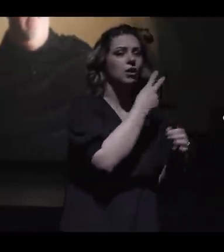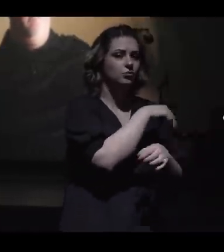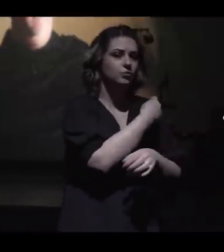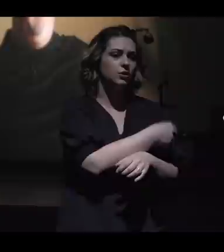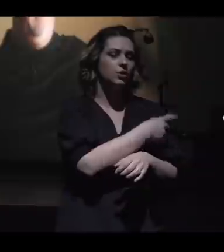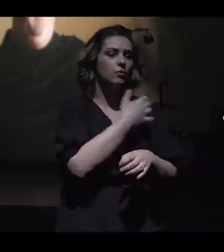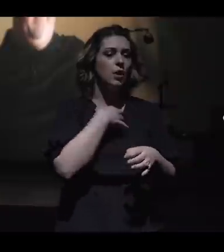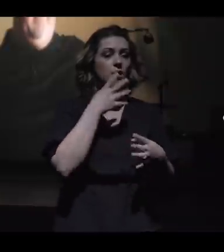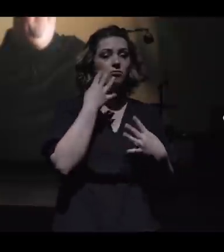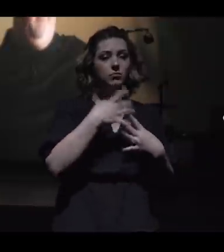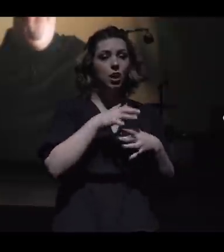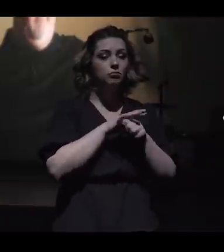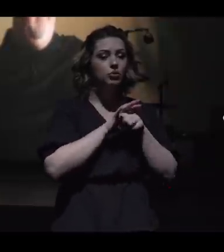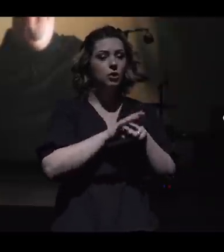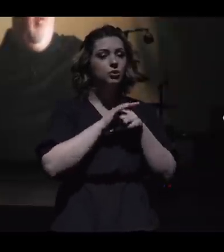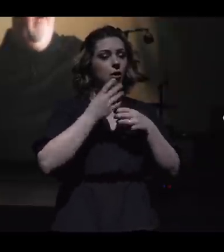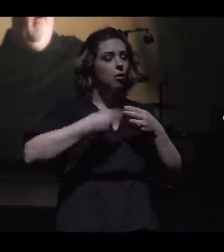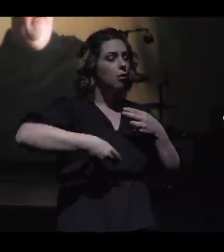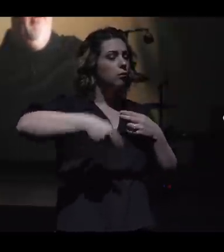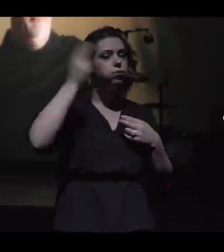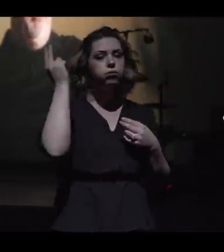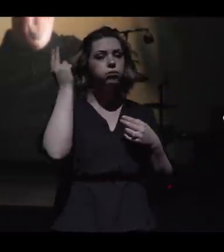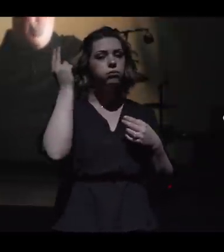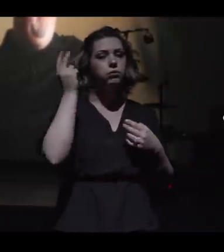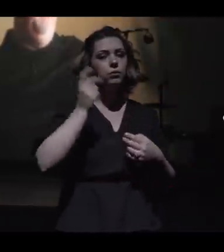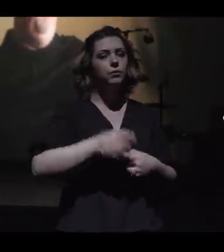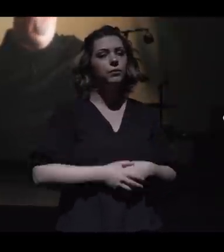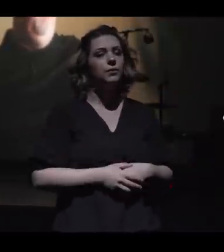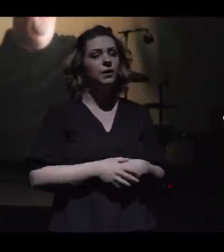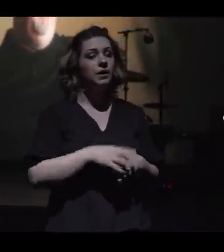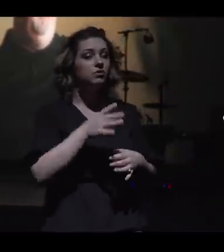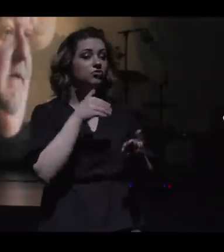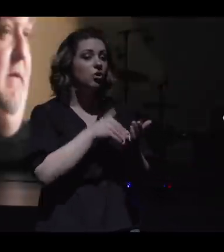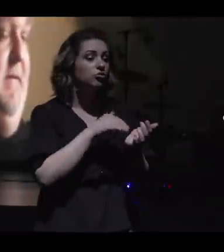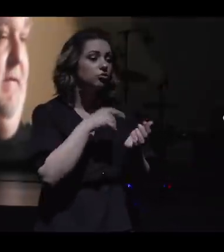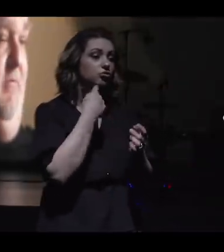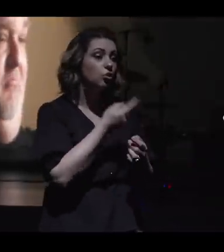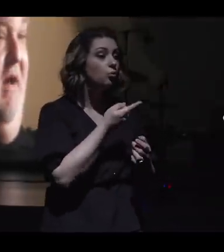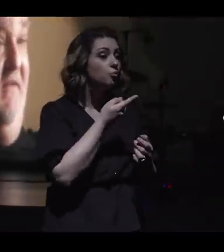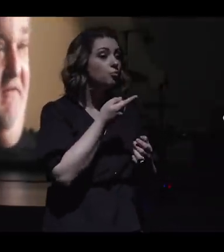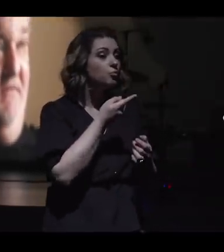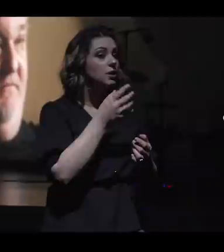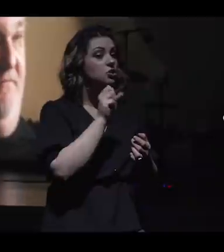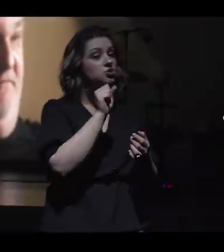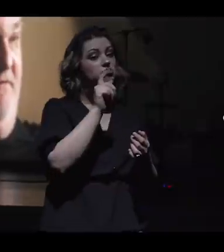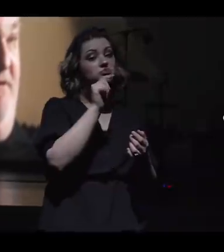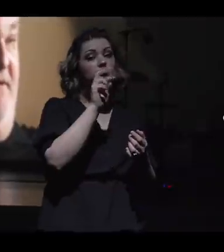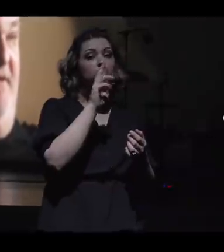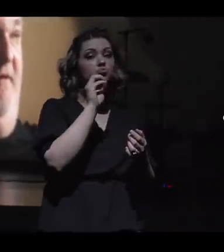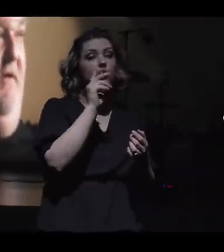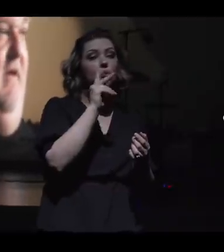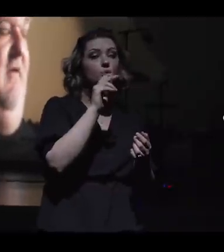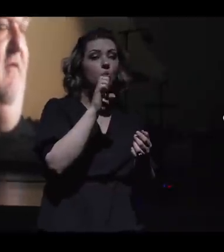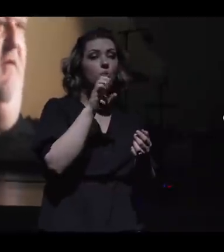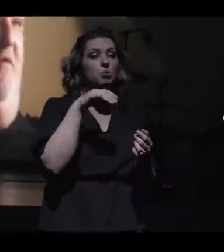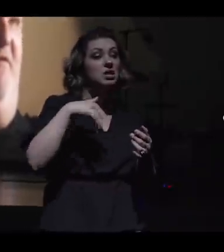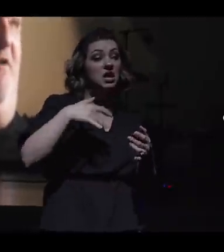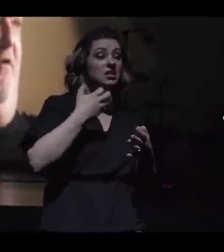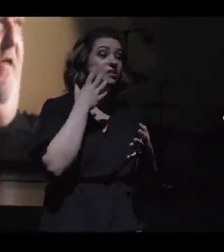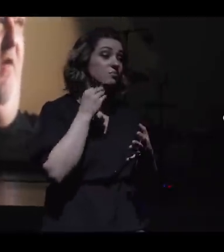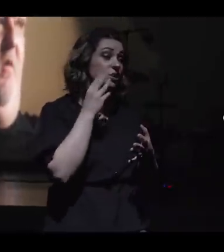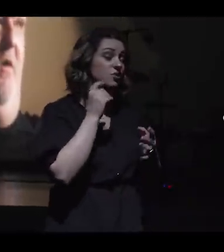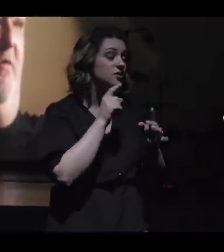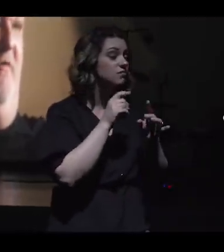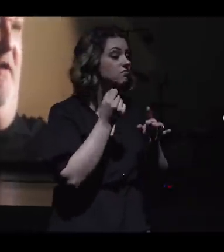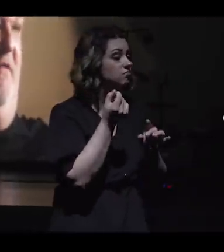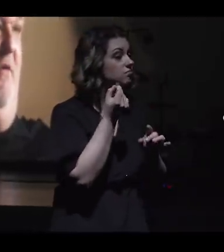The doctor said, hey, we've got some really great news. You haven't had a stroke, but. And as soon as I